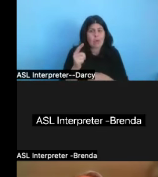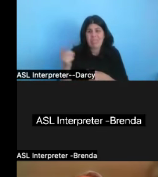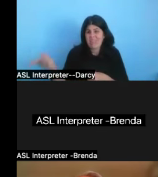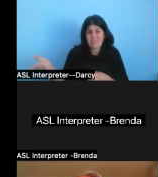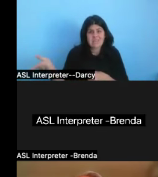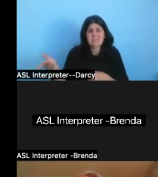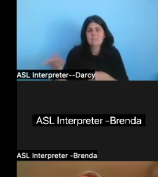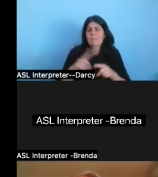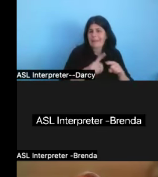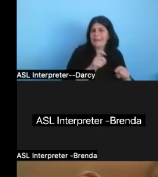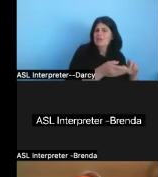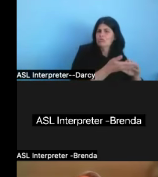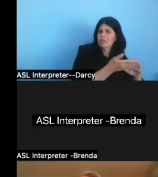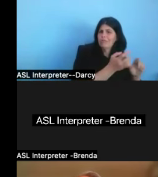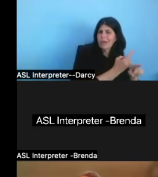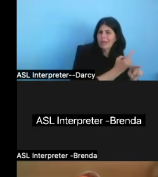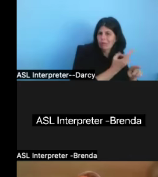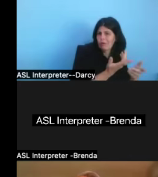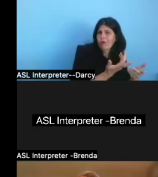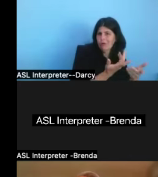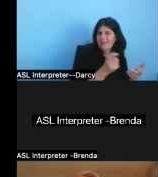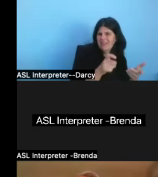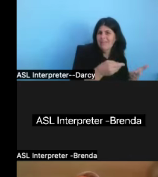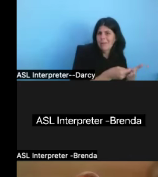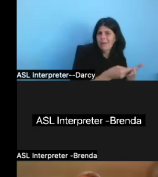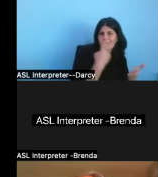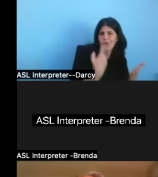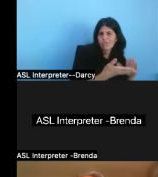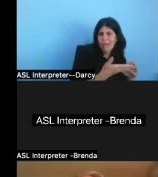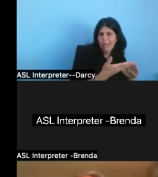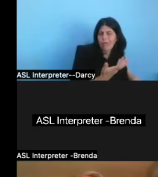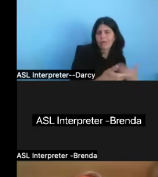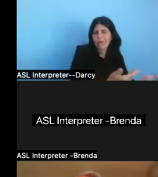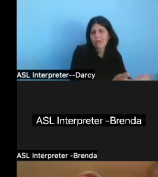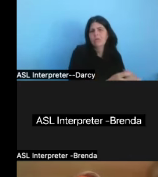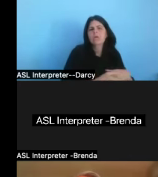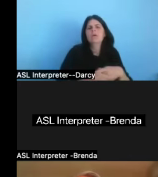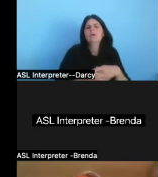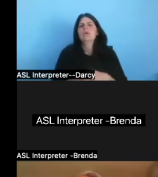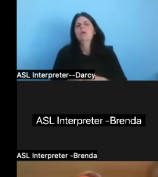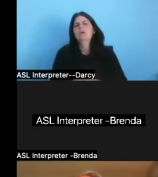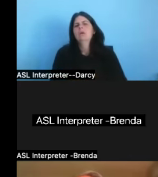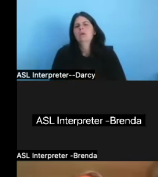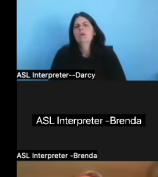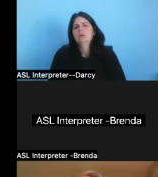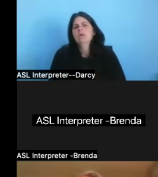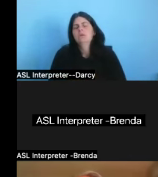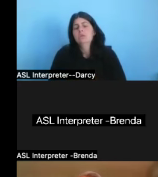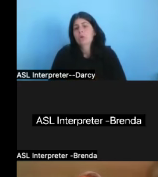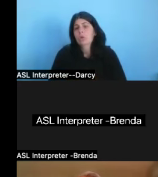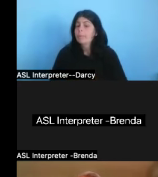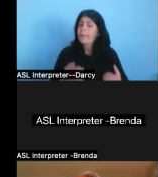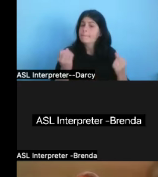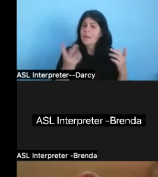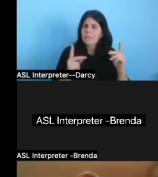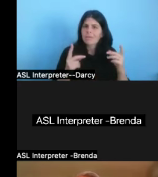But I am highly encouraged overall that there is strong interest. A lot of it is, how do I actually do this